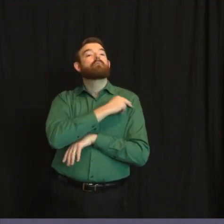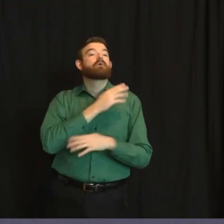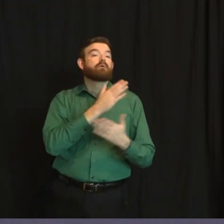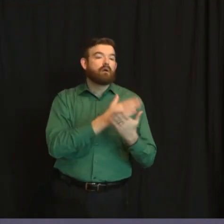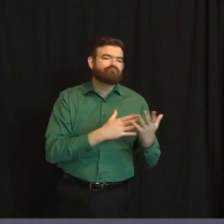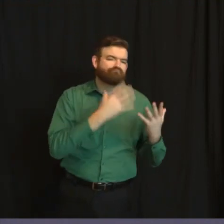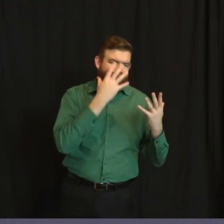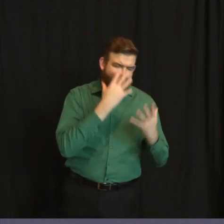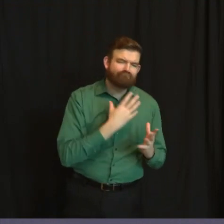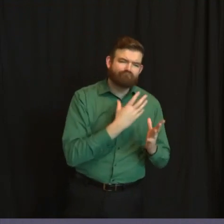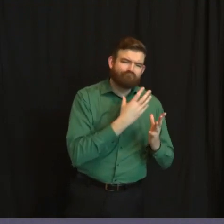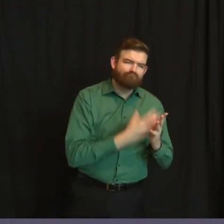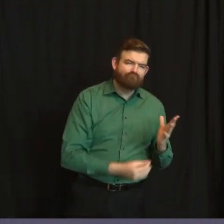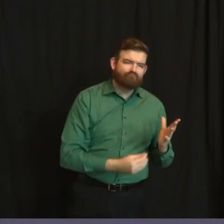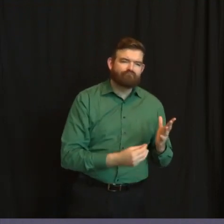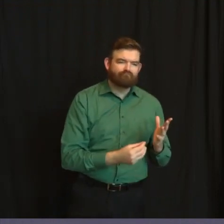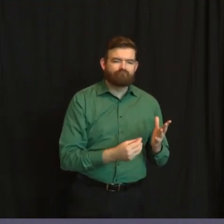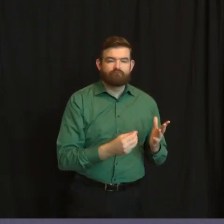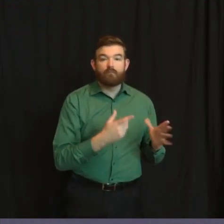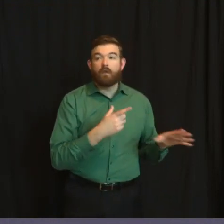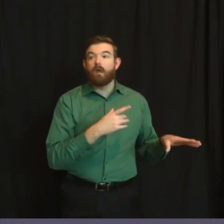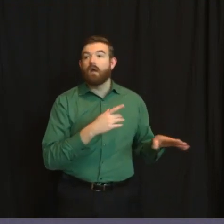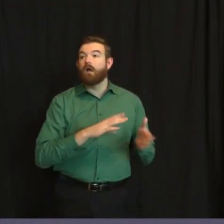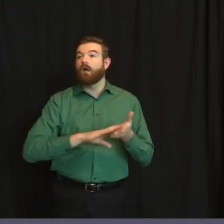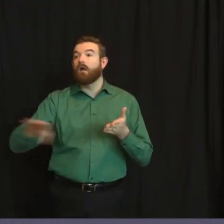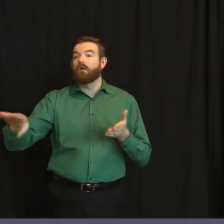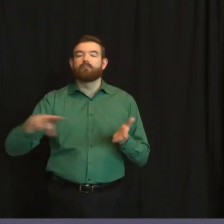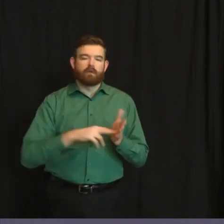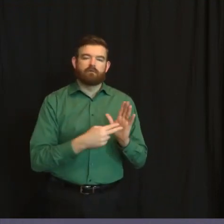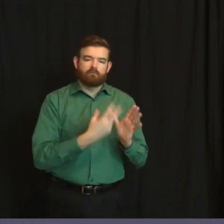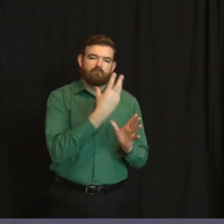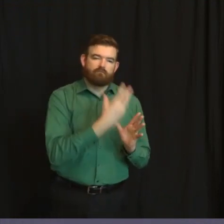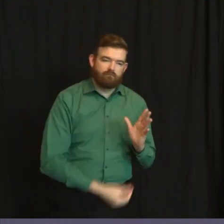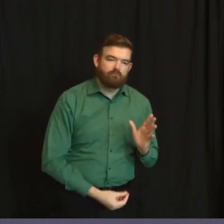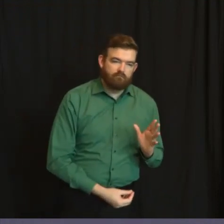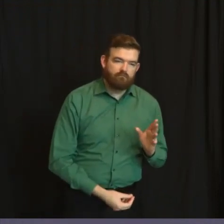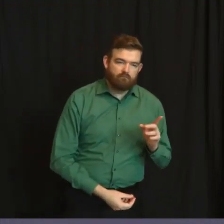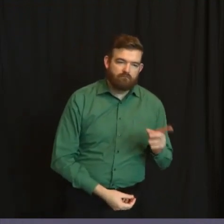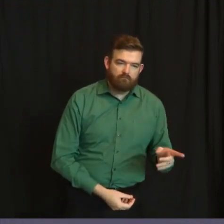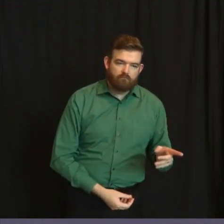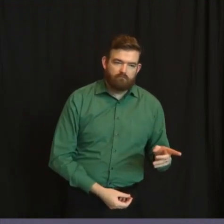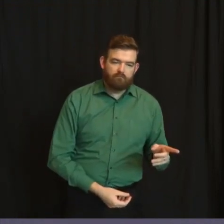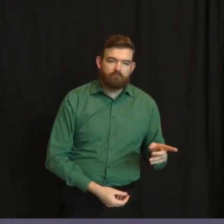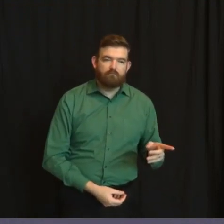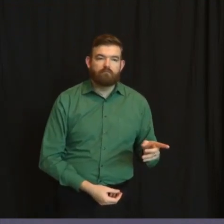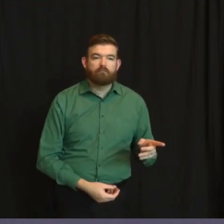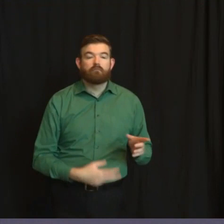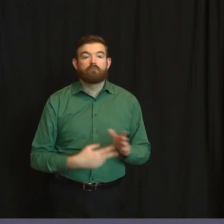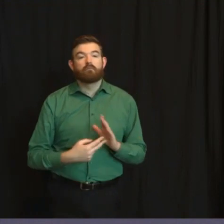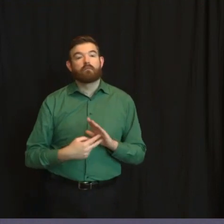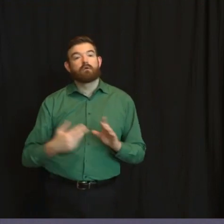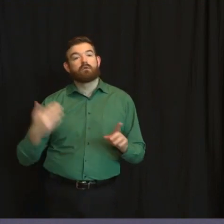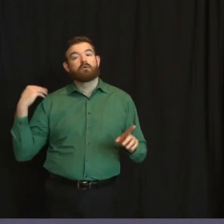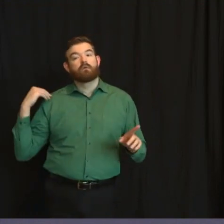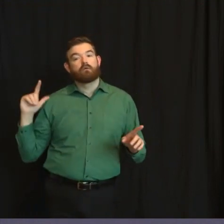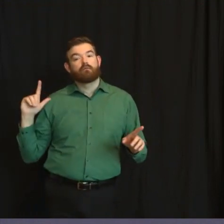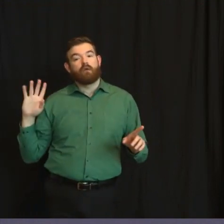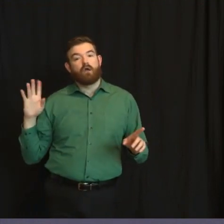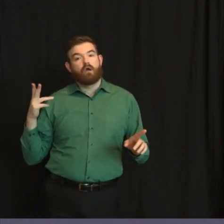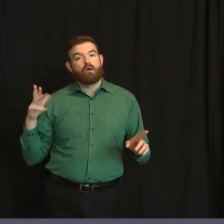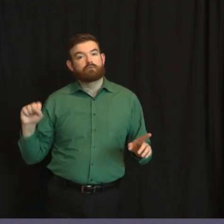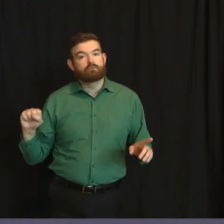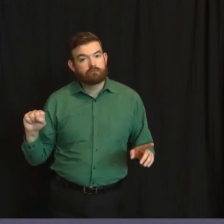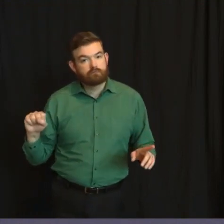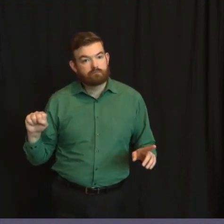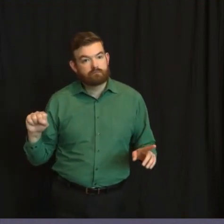have passed. Again, those are apples and oranges in terms of when I say 10 p.m. to 10 p.m., that's a different data set than the deaths we're